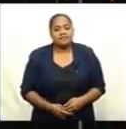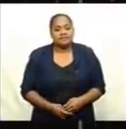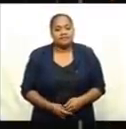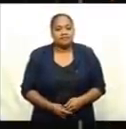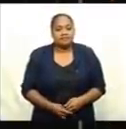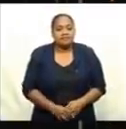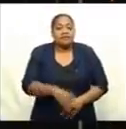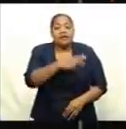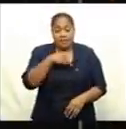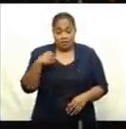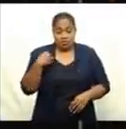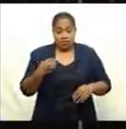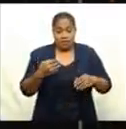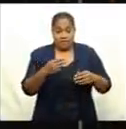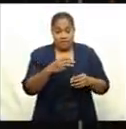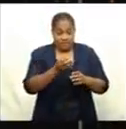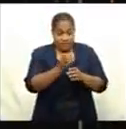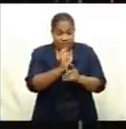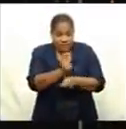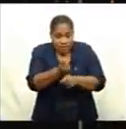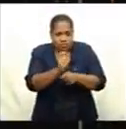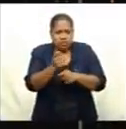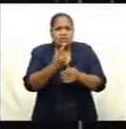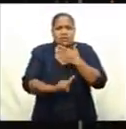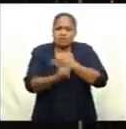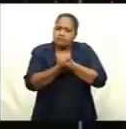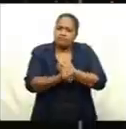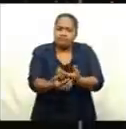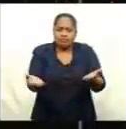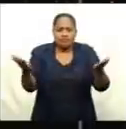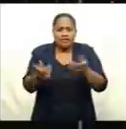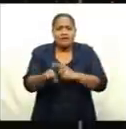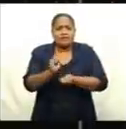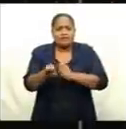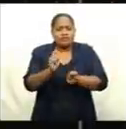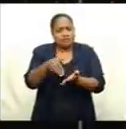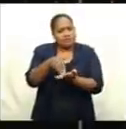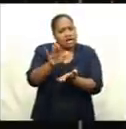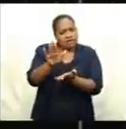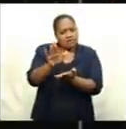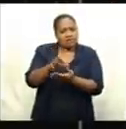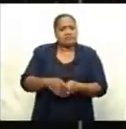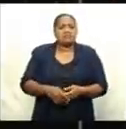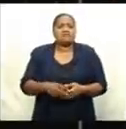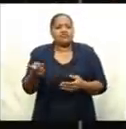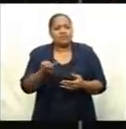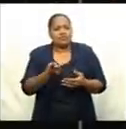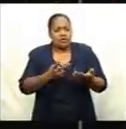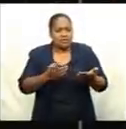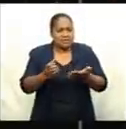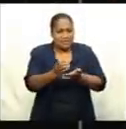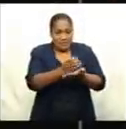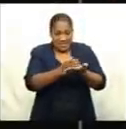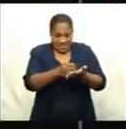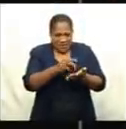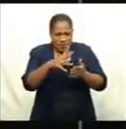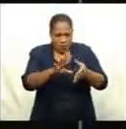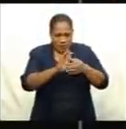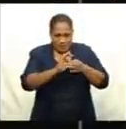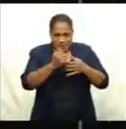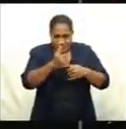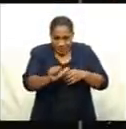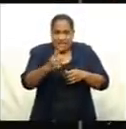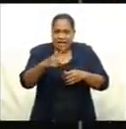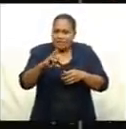of Fisheries has issued 46 COVID-19 fishing passes for both subsistence and commercial purposes. Acting Permanent